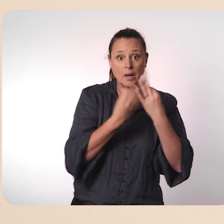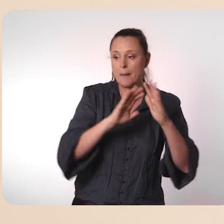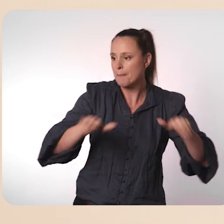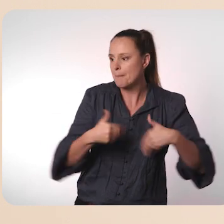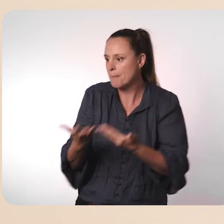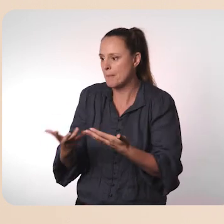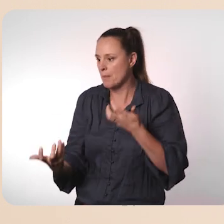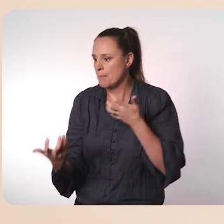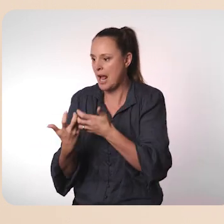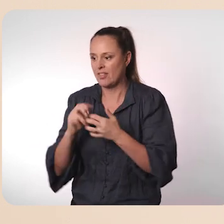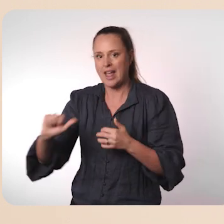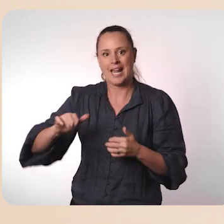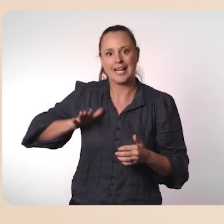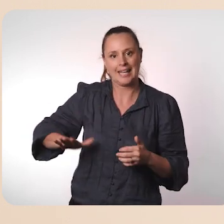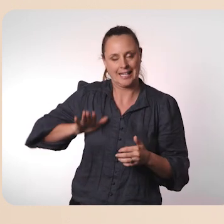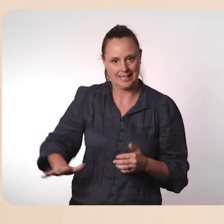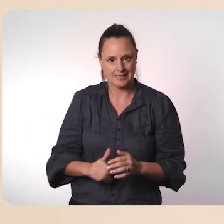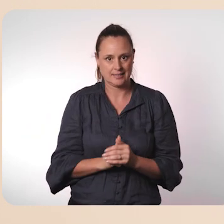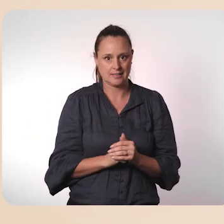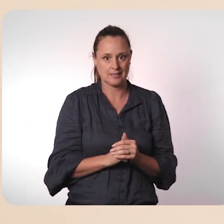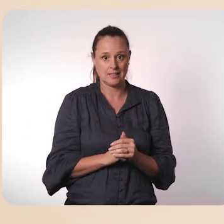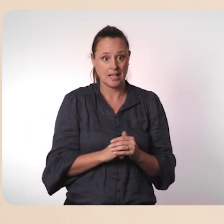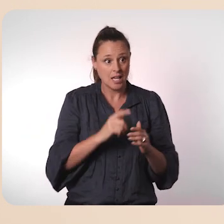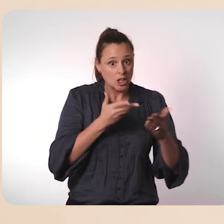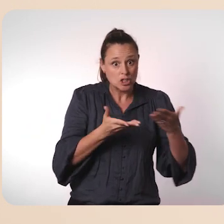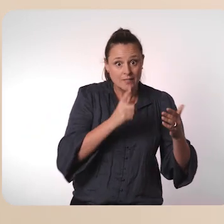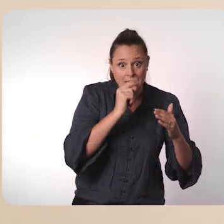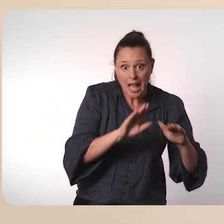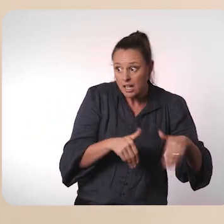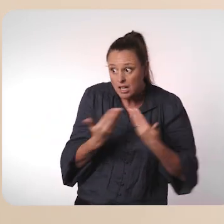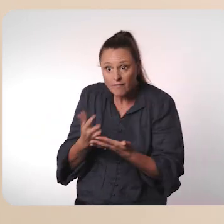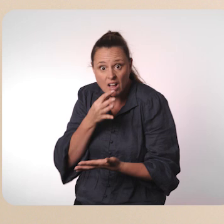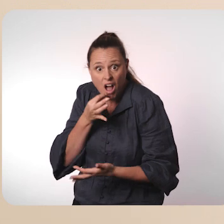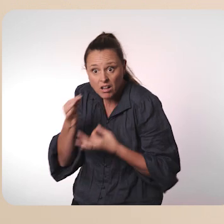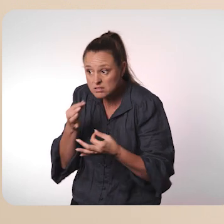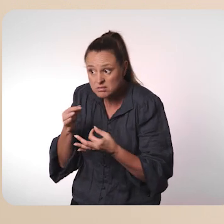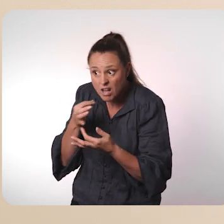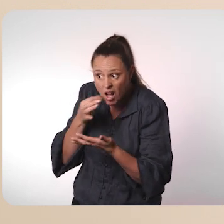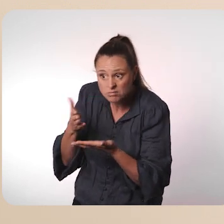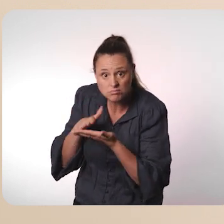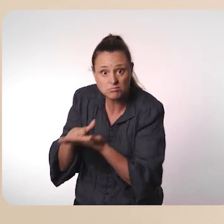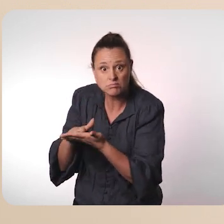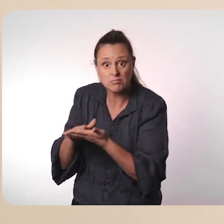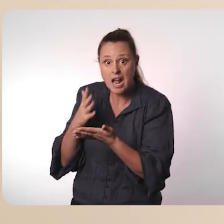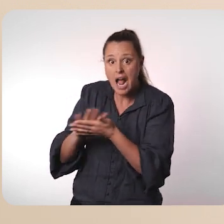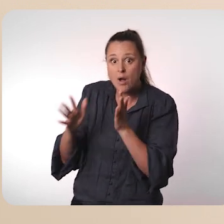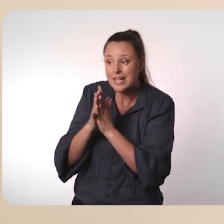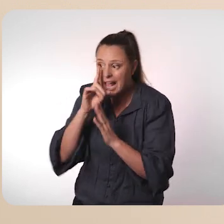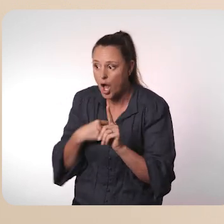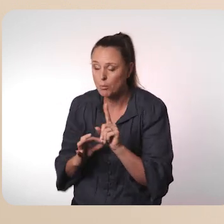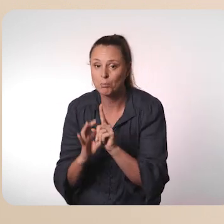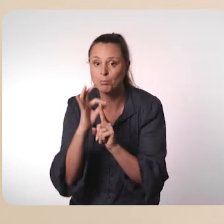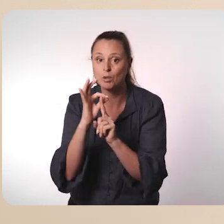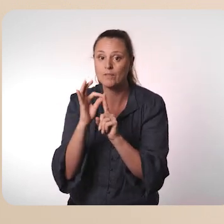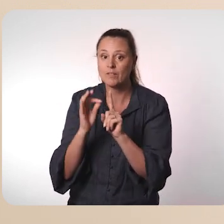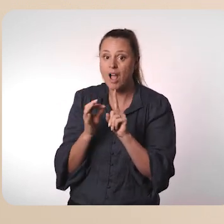could implement this practice by consulting with community to ask about how do we improve engagement for people with